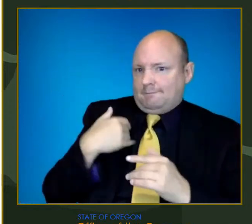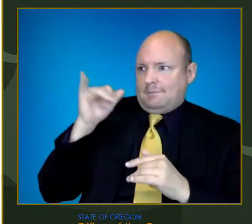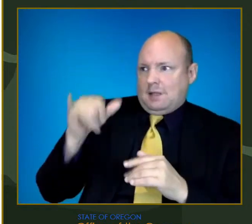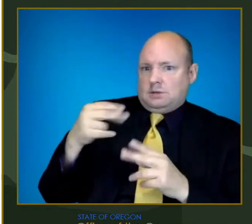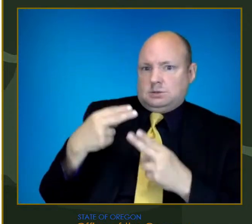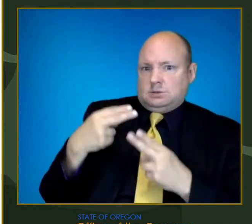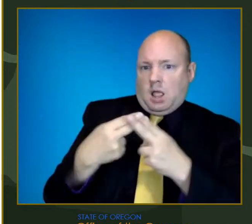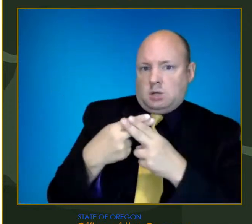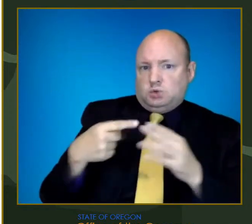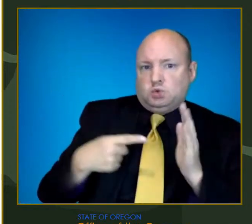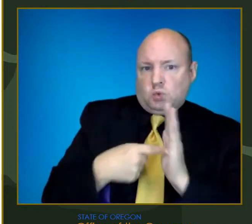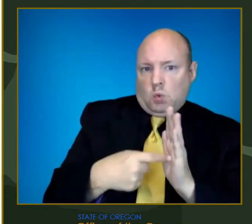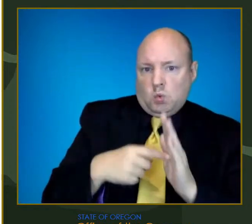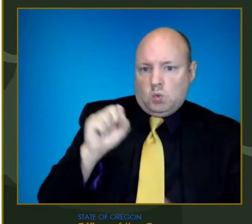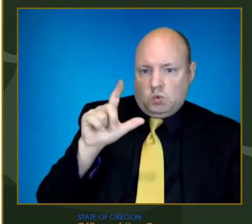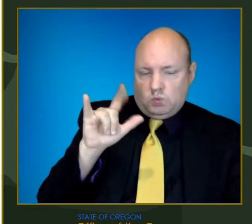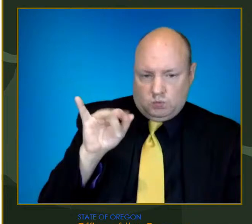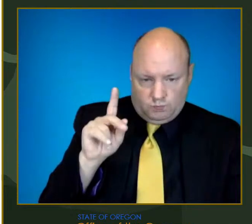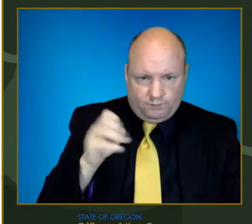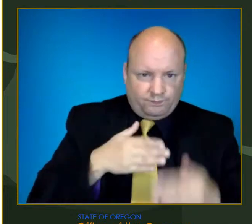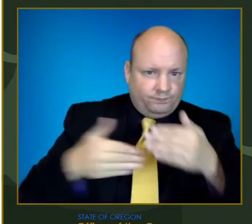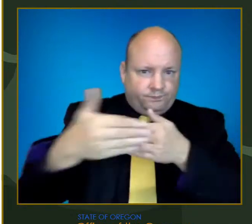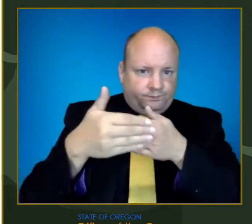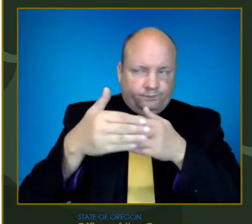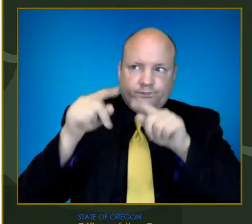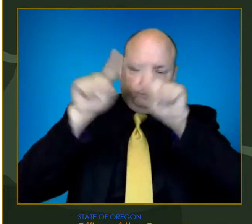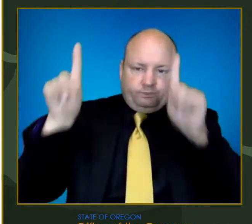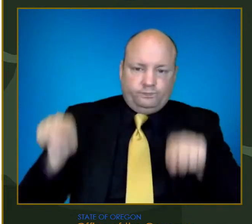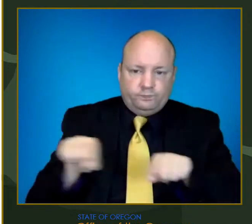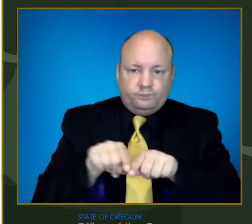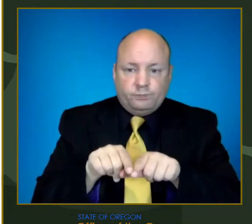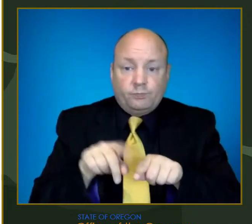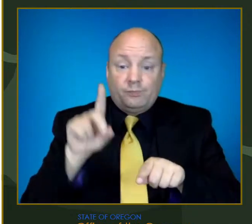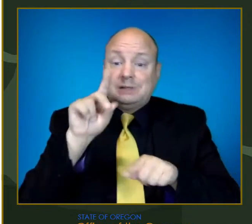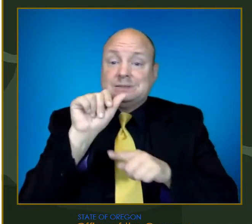recent pediatric data posted today shows that there have been